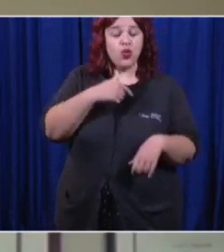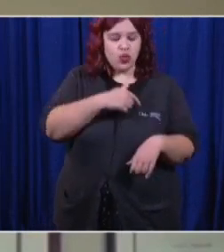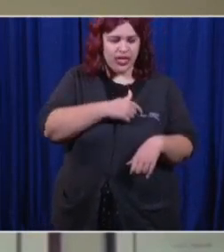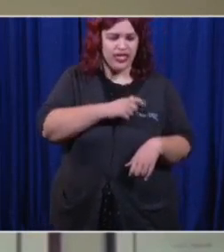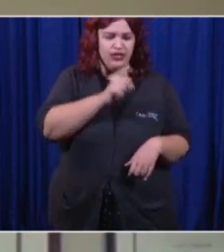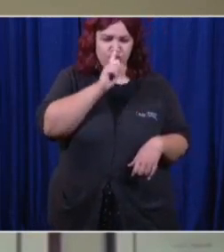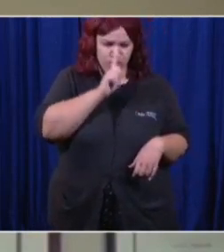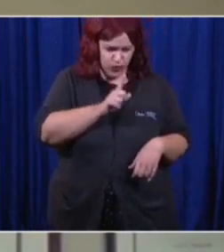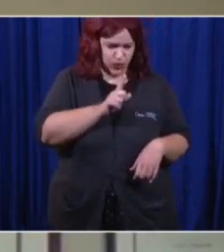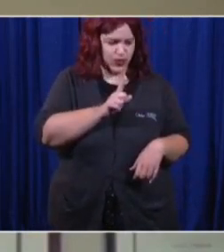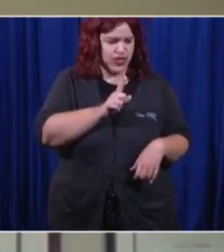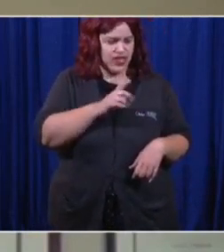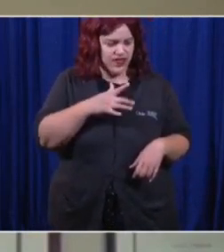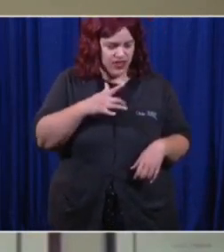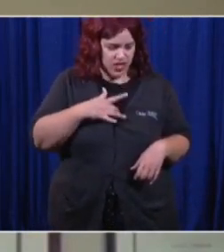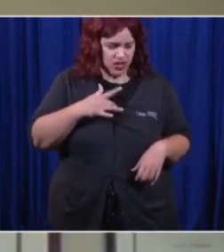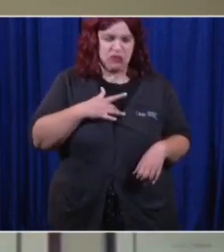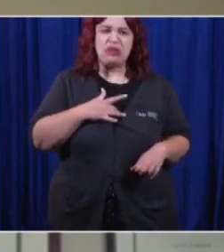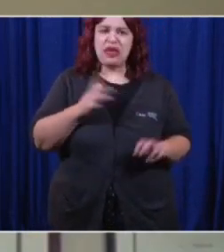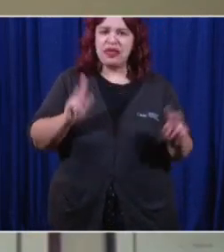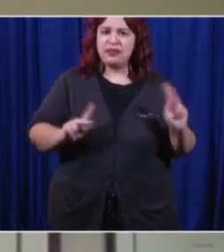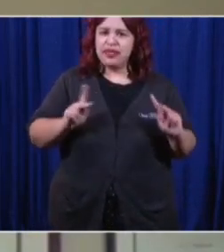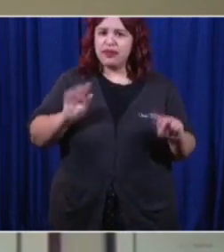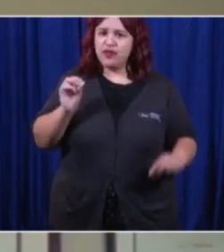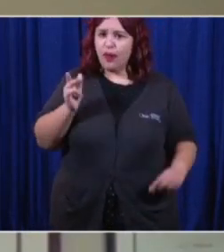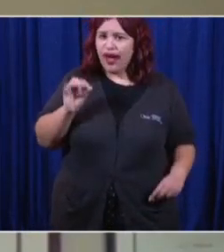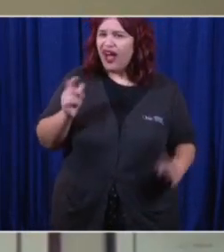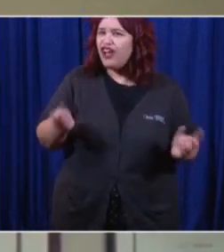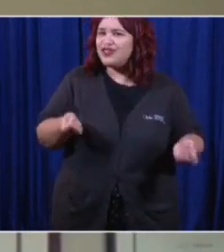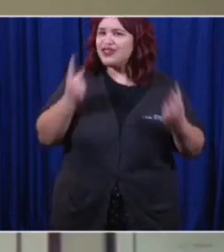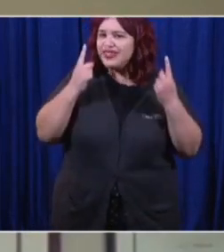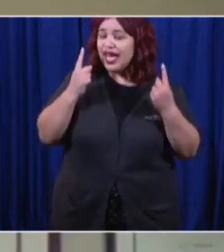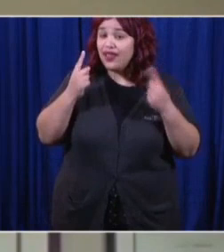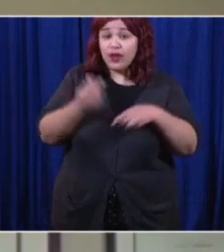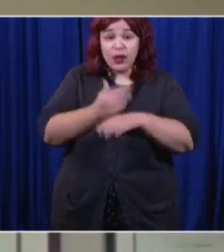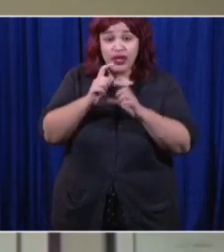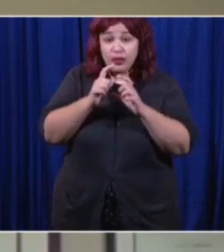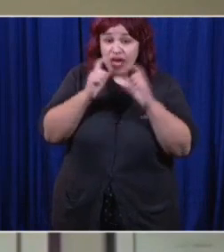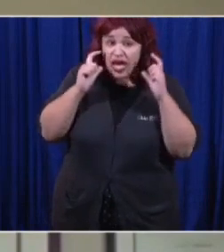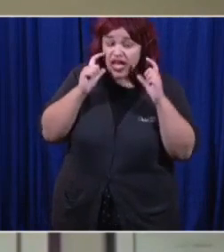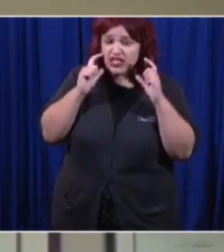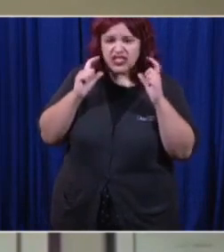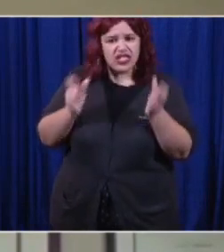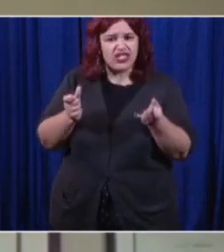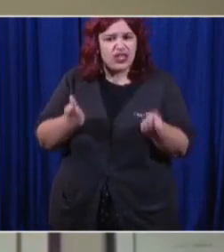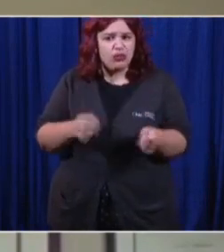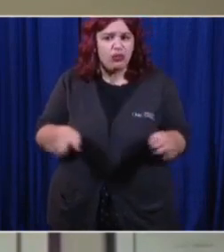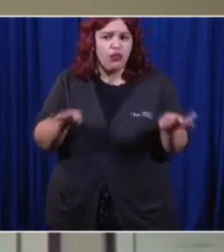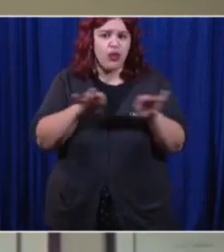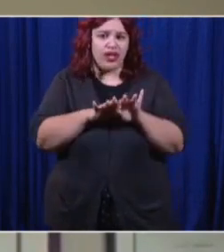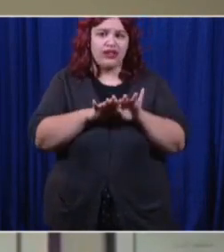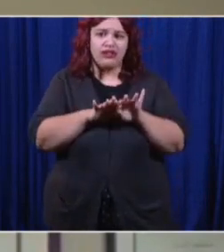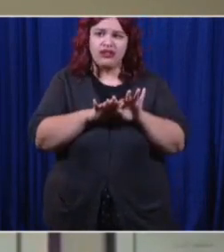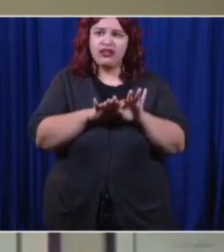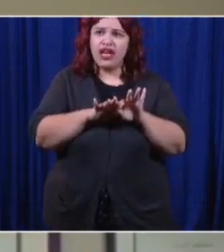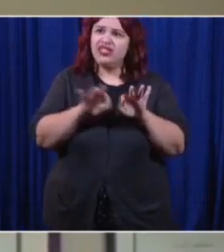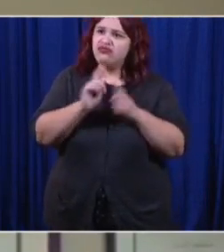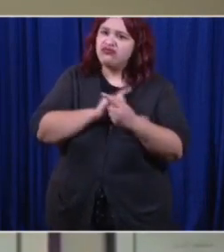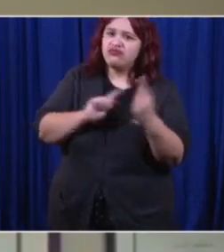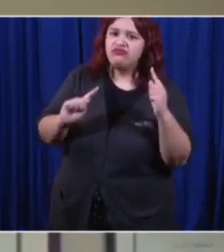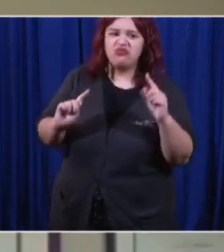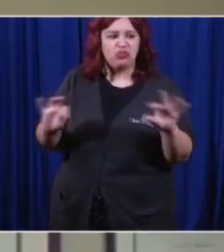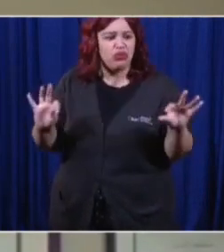understand the importance of social distancing and masking. We think a lot of what's happened is we've let our guard down. So we'd